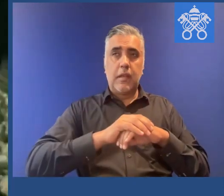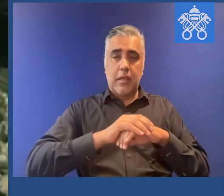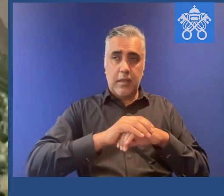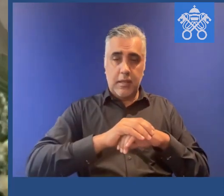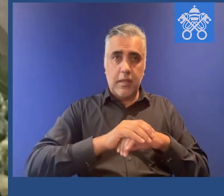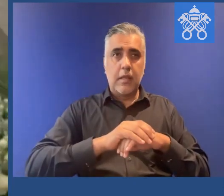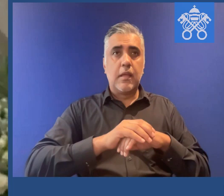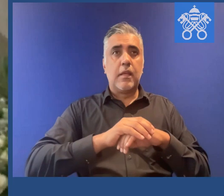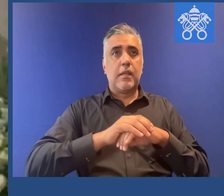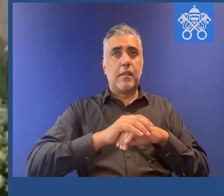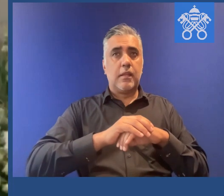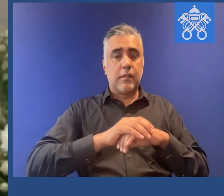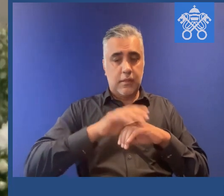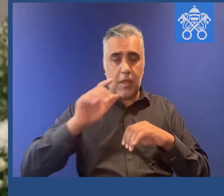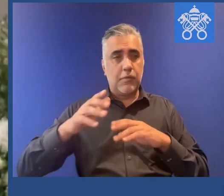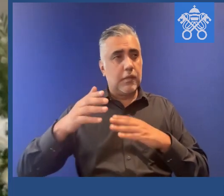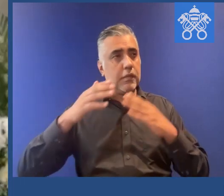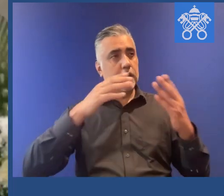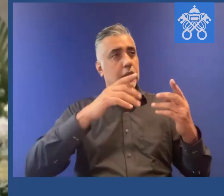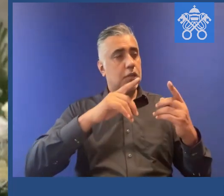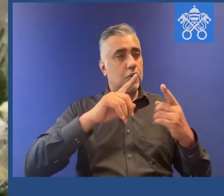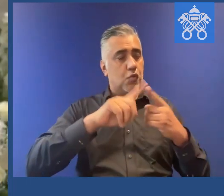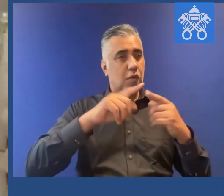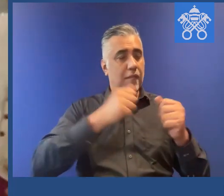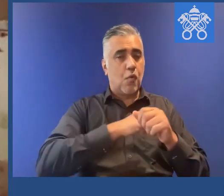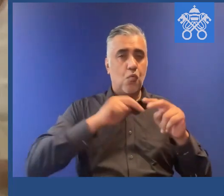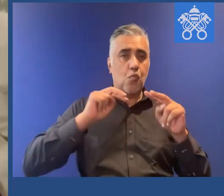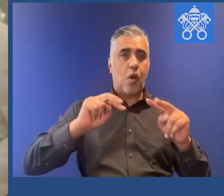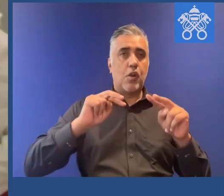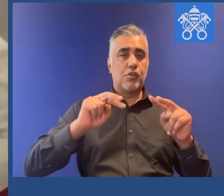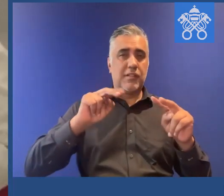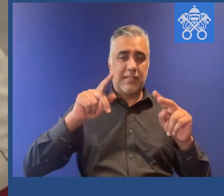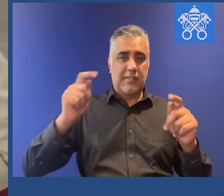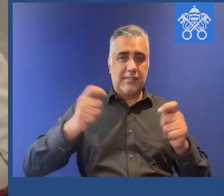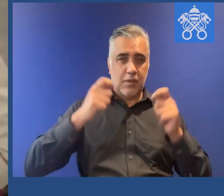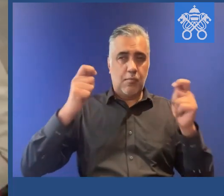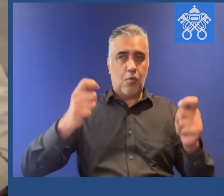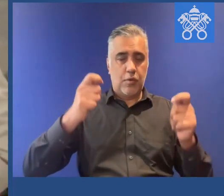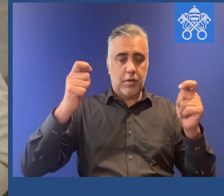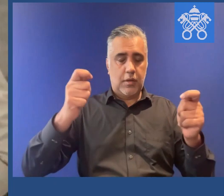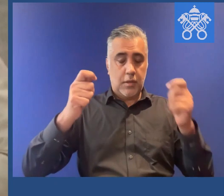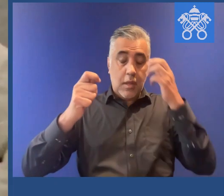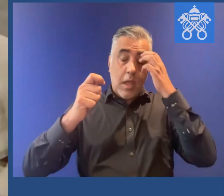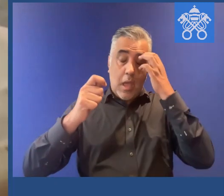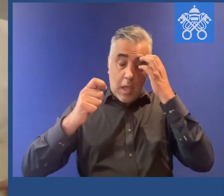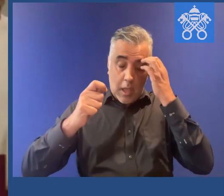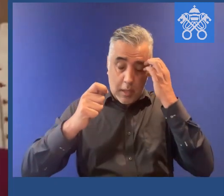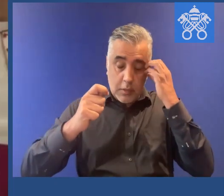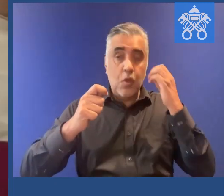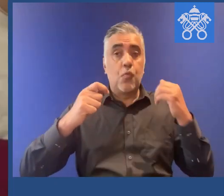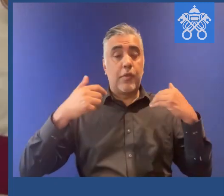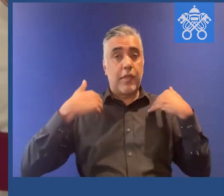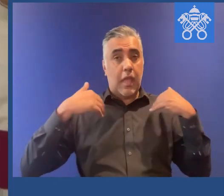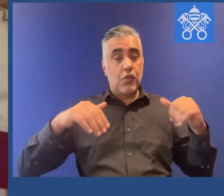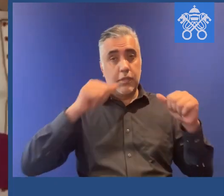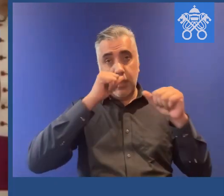That blessing is extended also to those listening in live to this ceremony. And with the Angelus